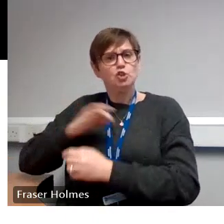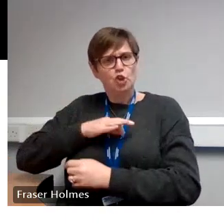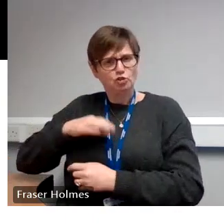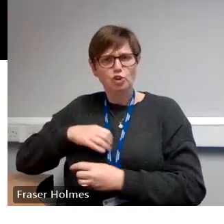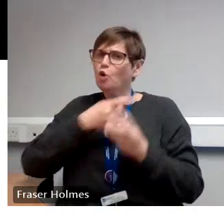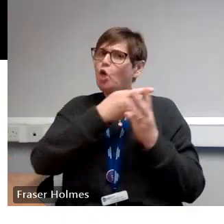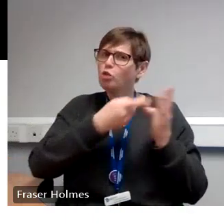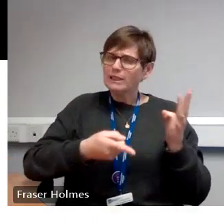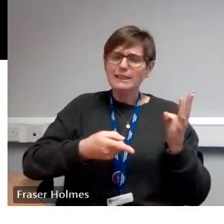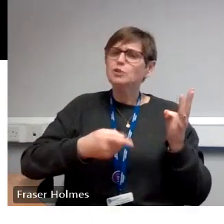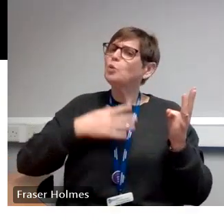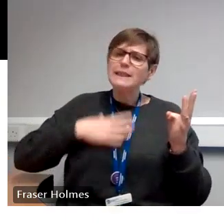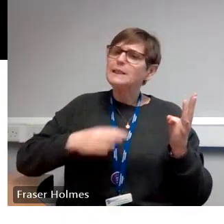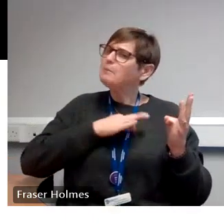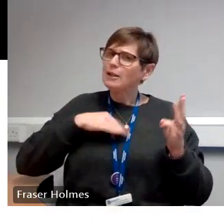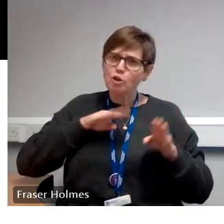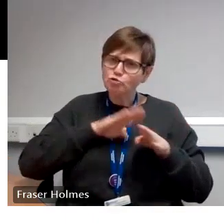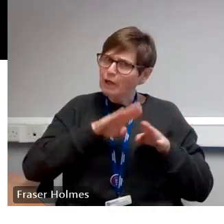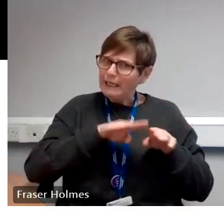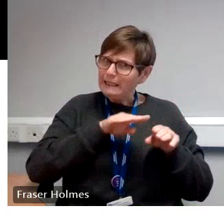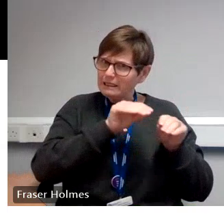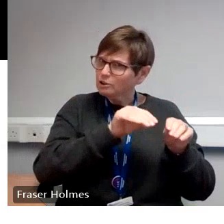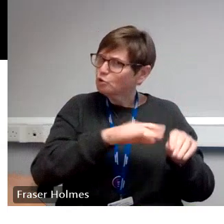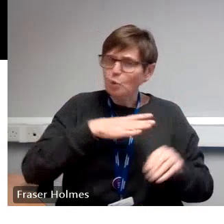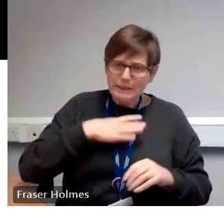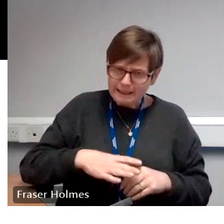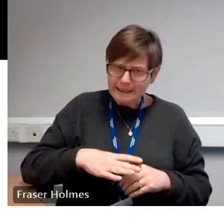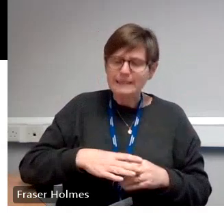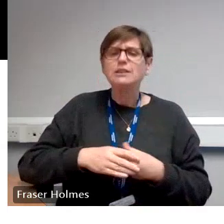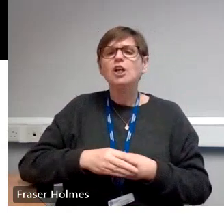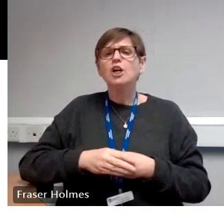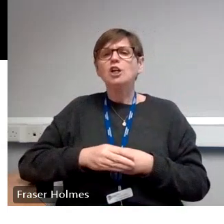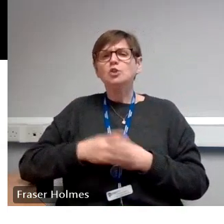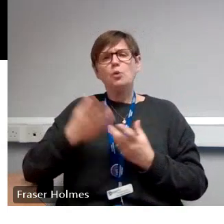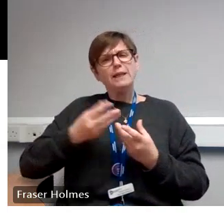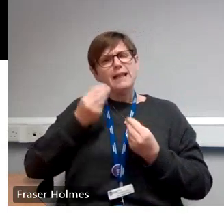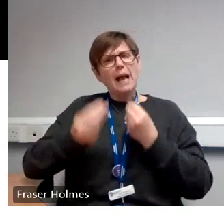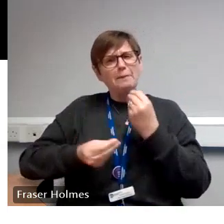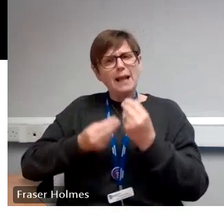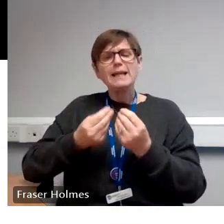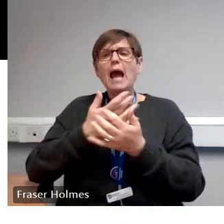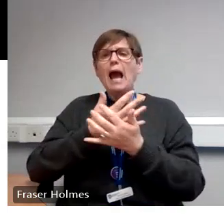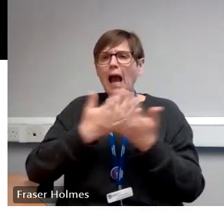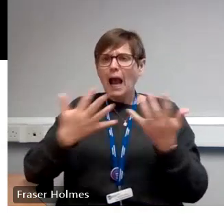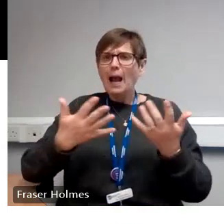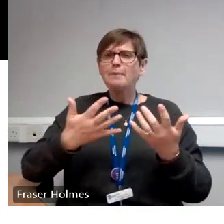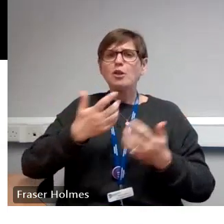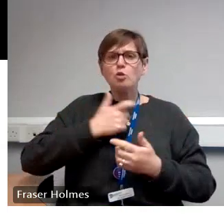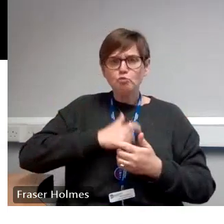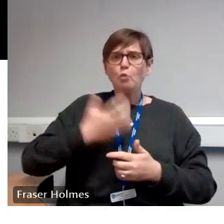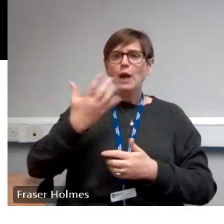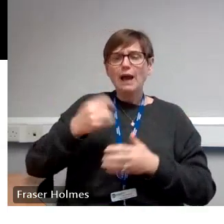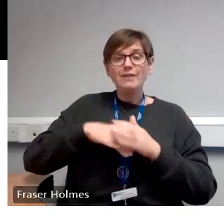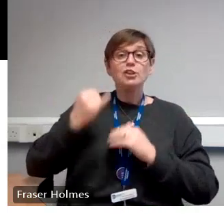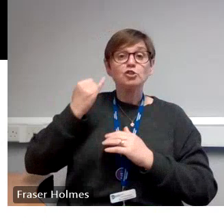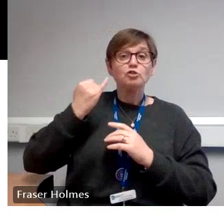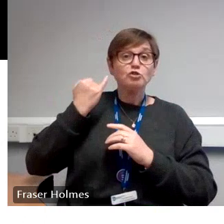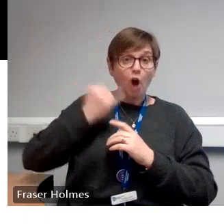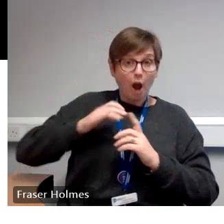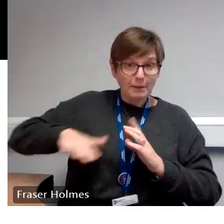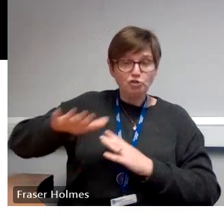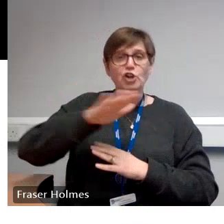require medical training. So this slide gives you a breakdown of how many of those roles we have in Derbyshire.